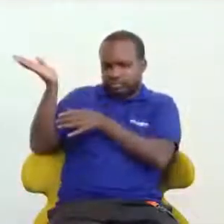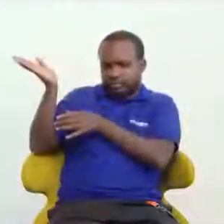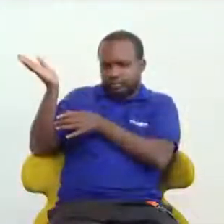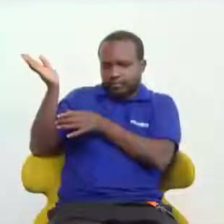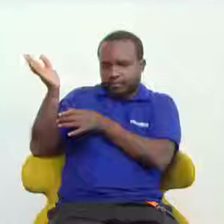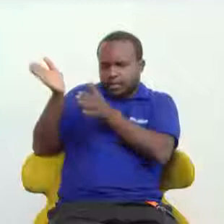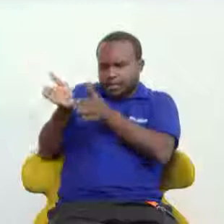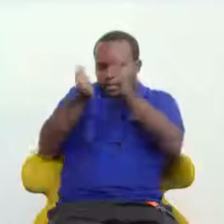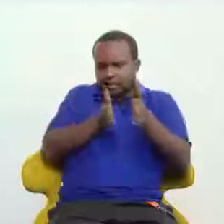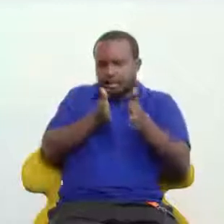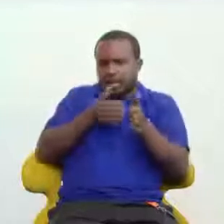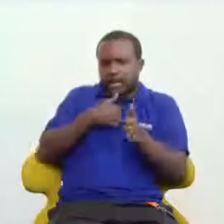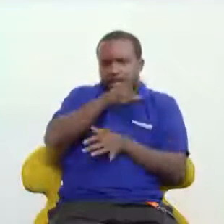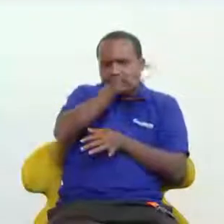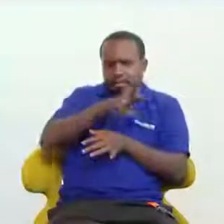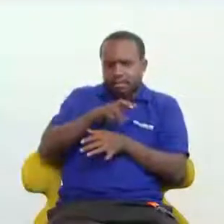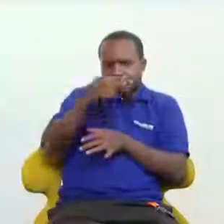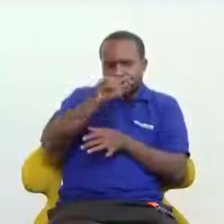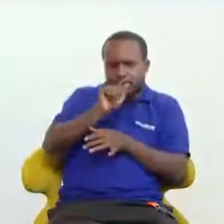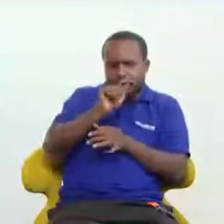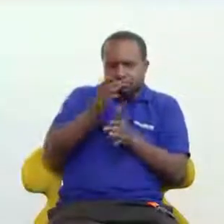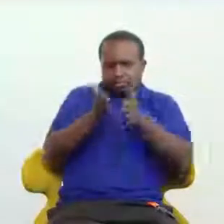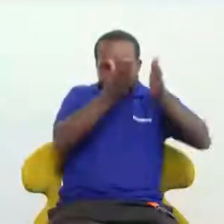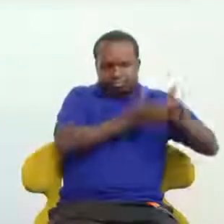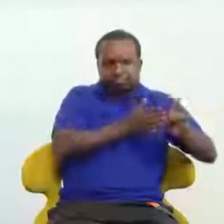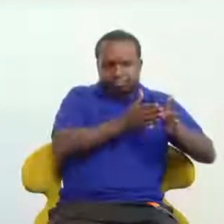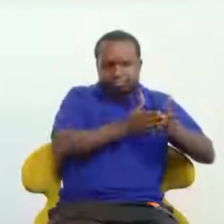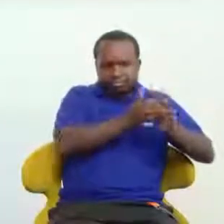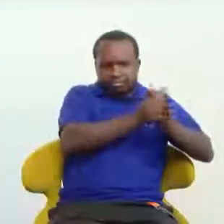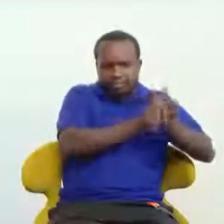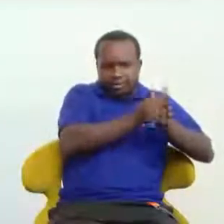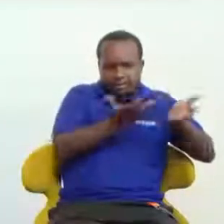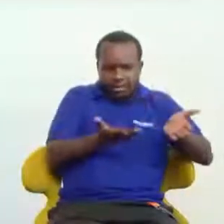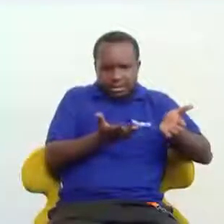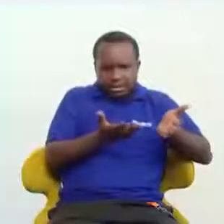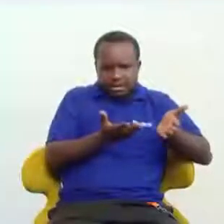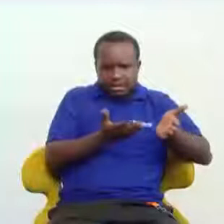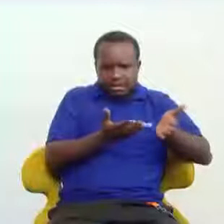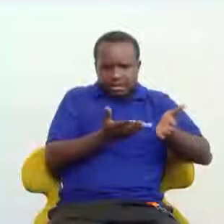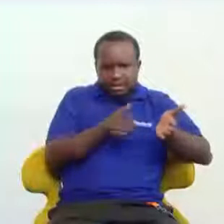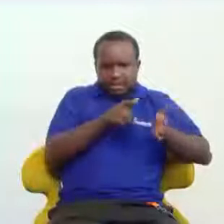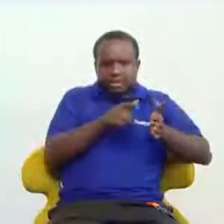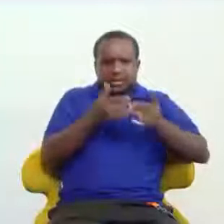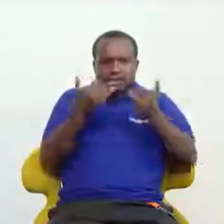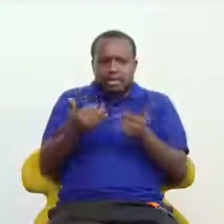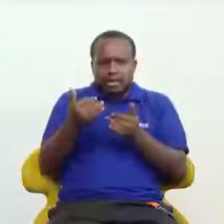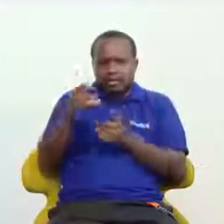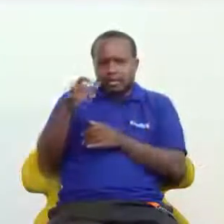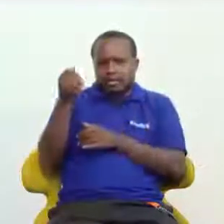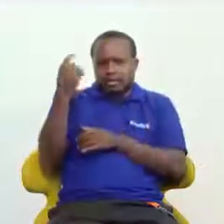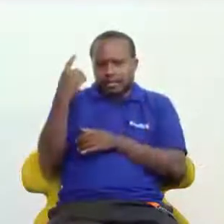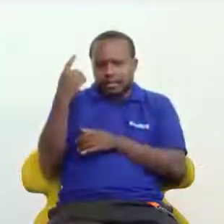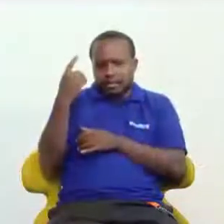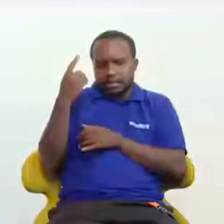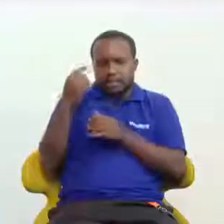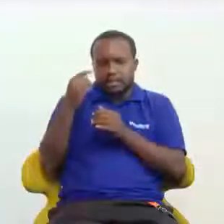Pizza Hut, and there's a Subway. This could be California. This isn't close enough. So now you need to get to what I call a